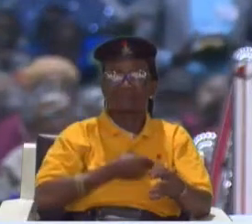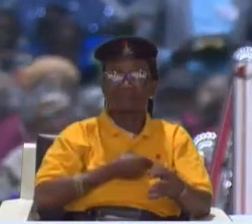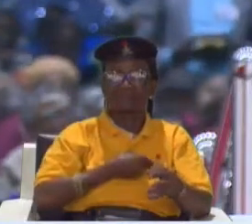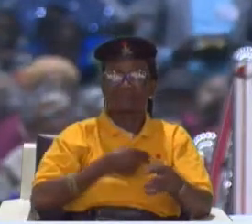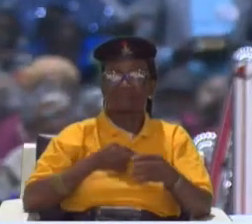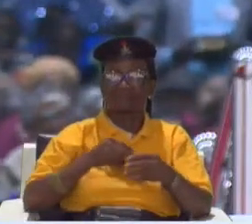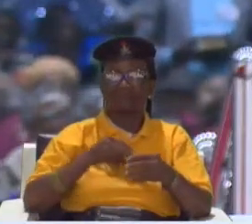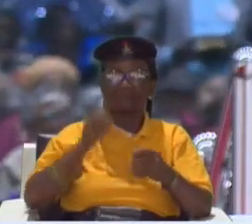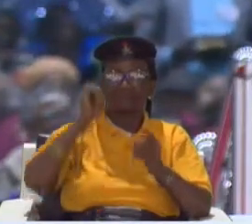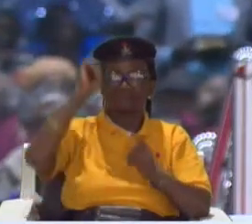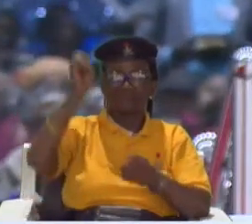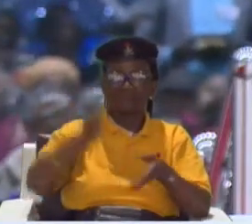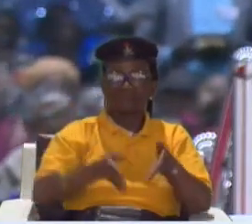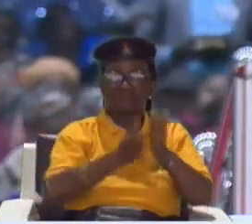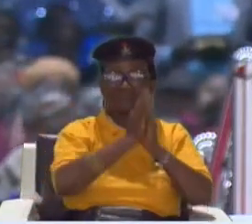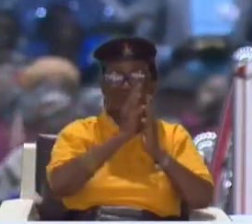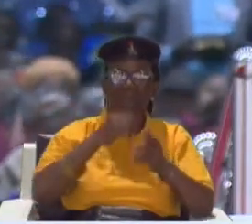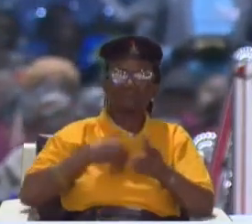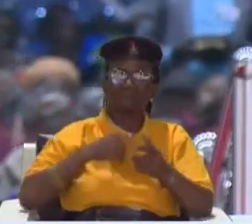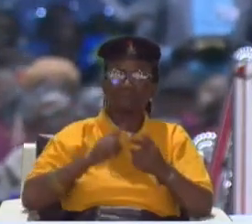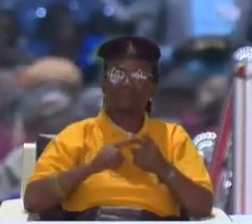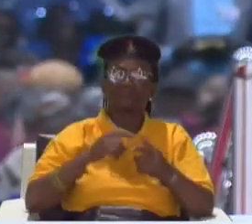He asked me to tell somebody,